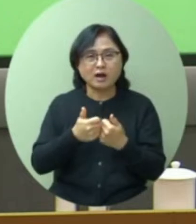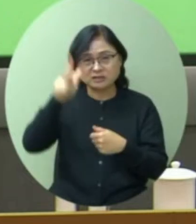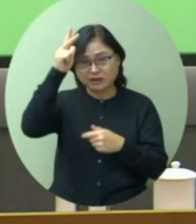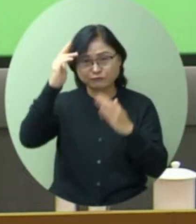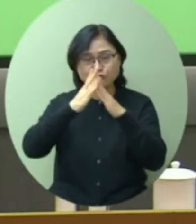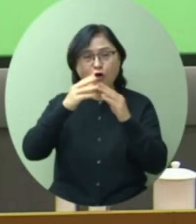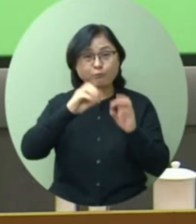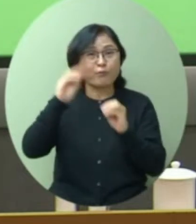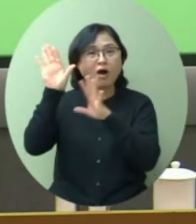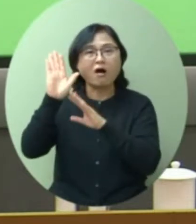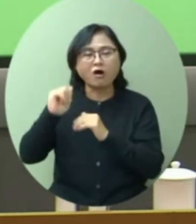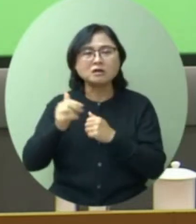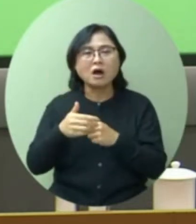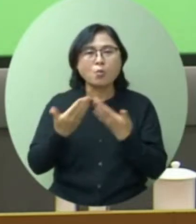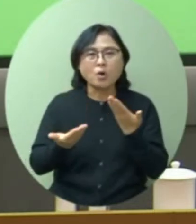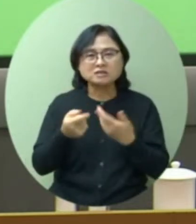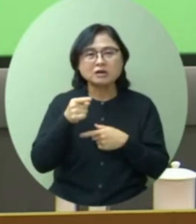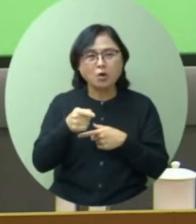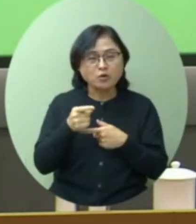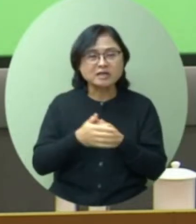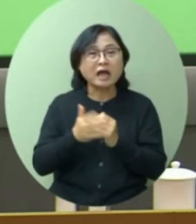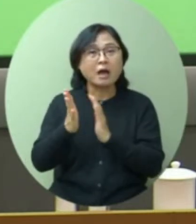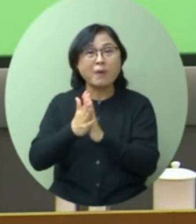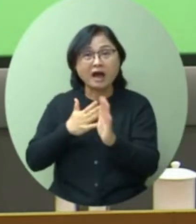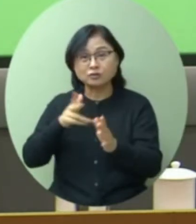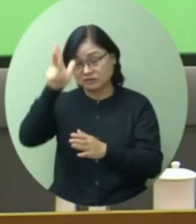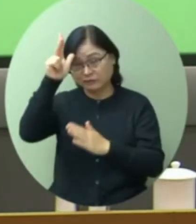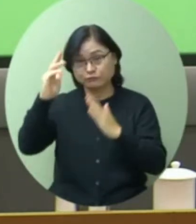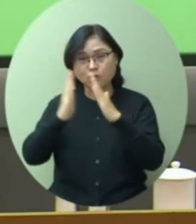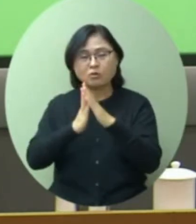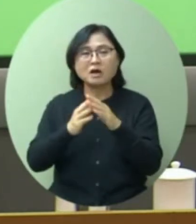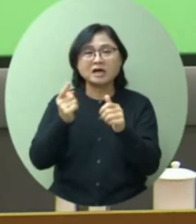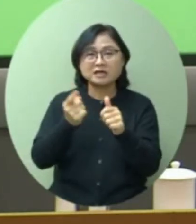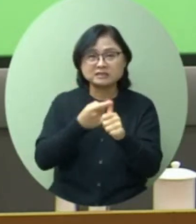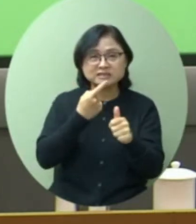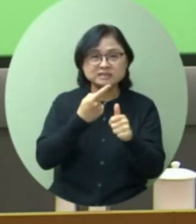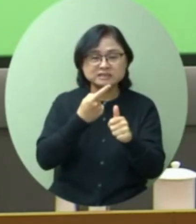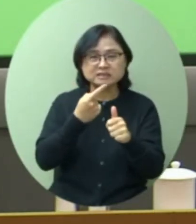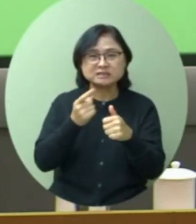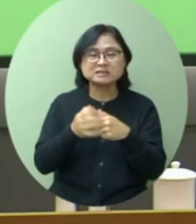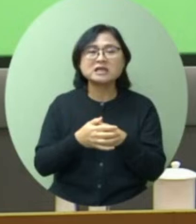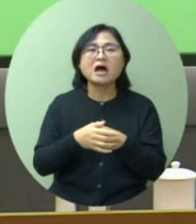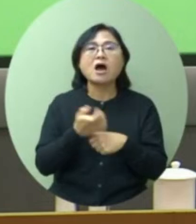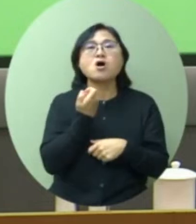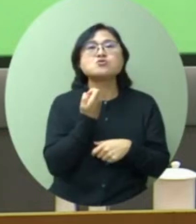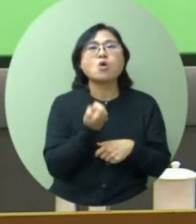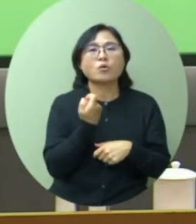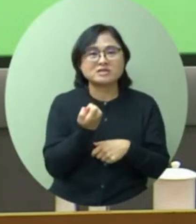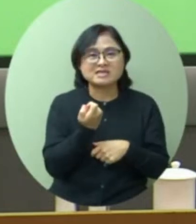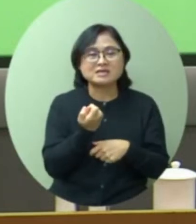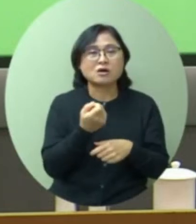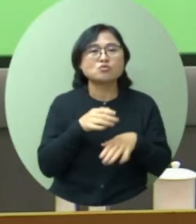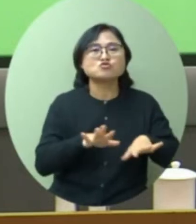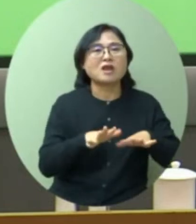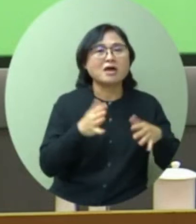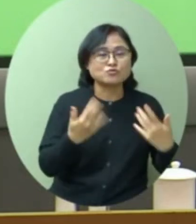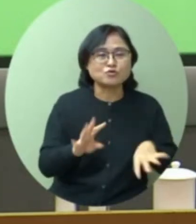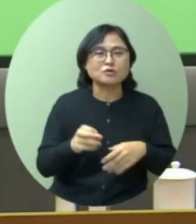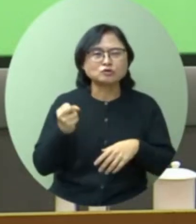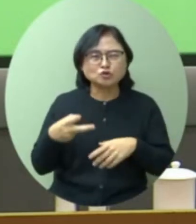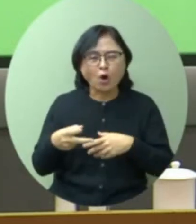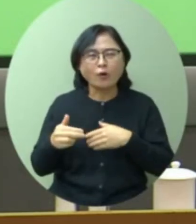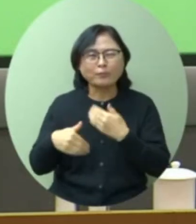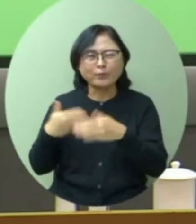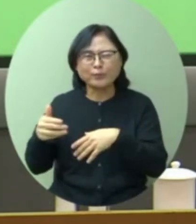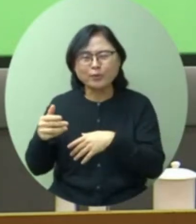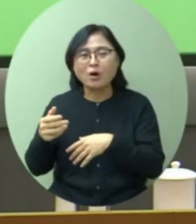then the case of the tenants will be considered. It may be